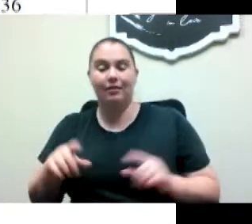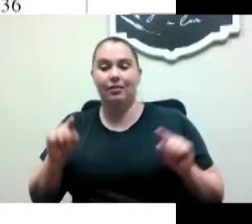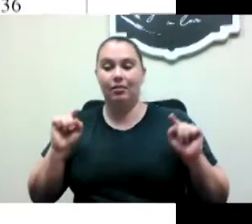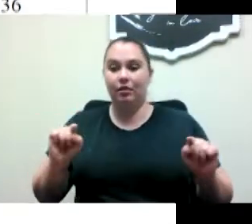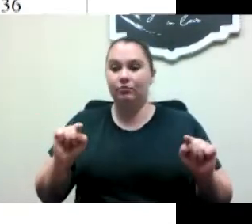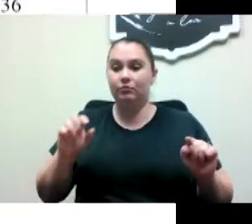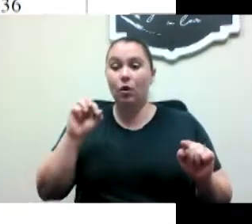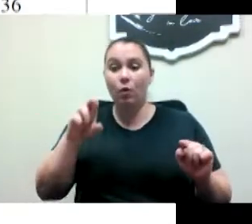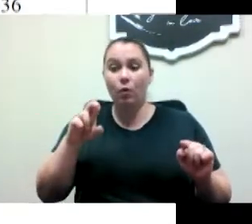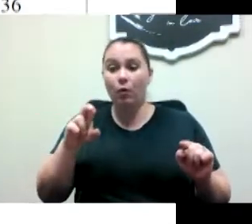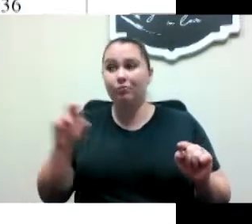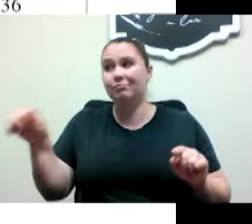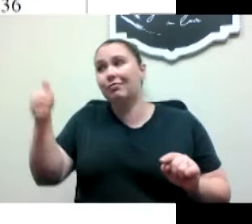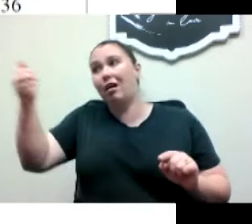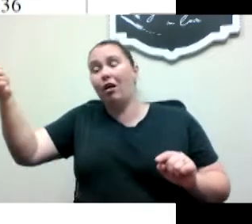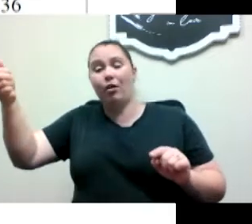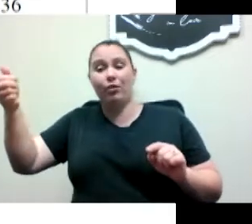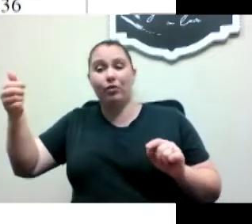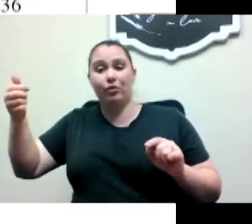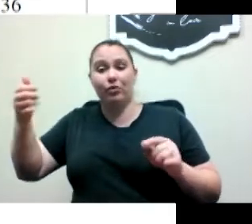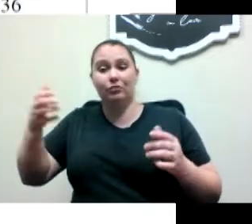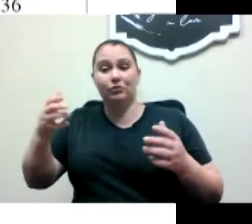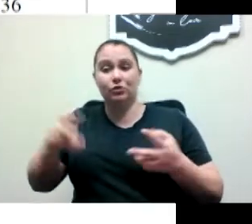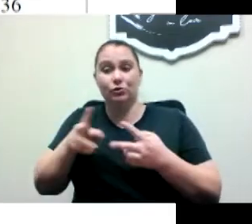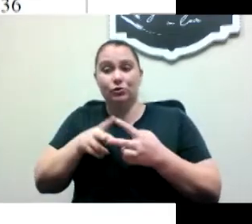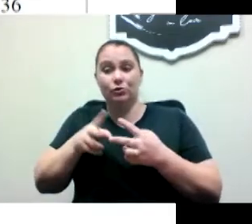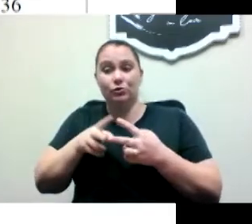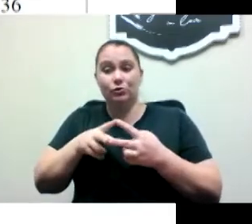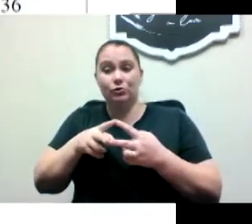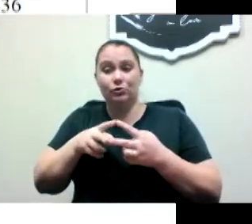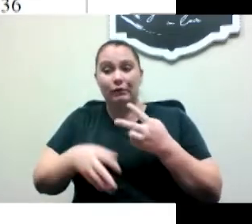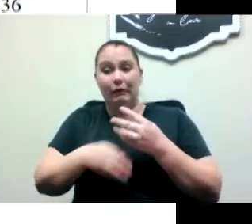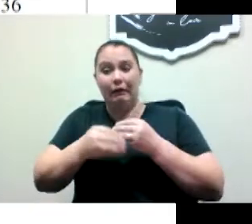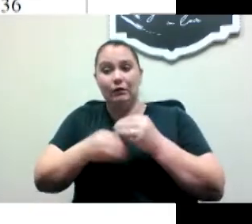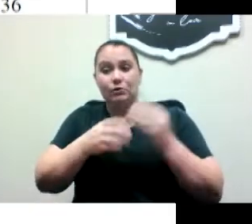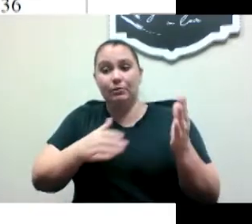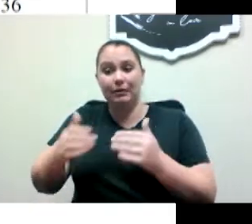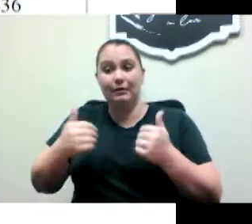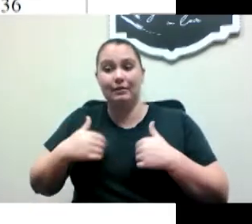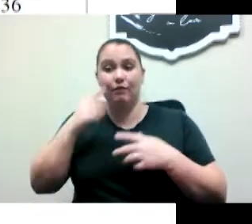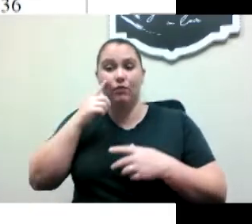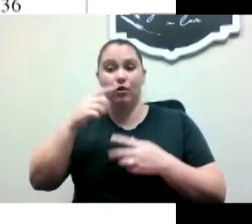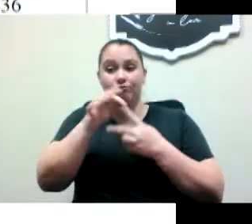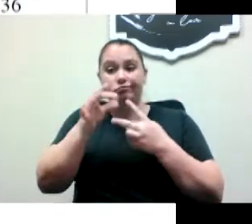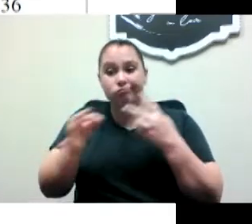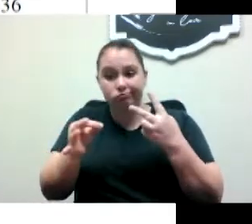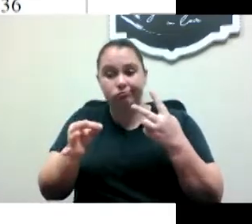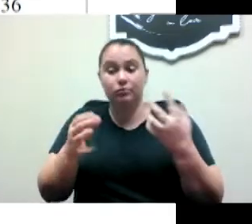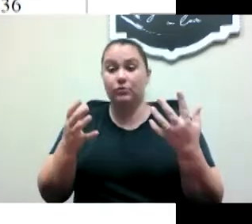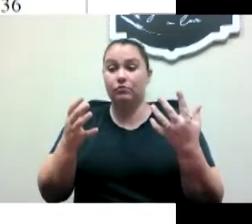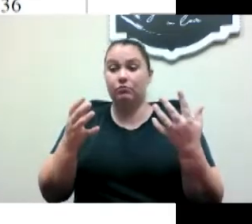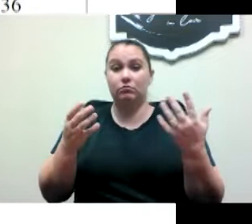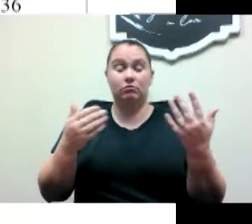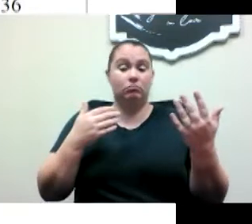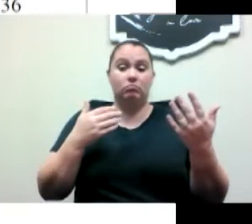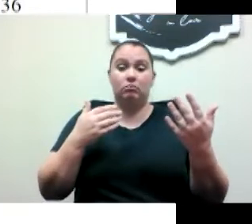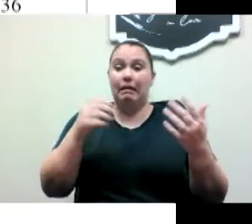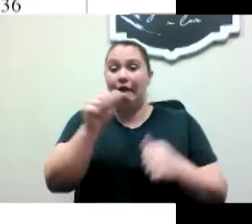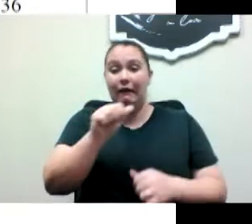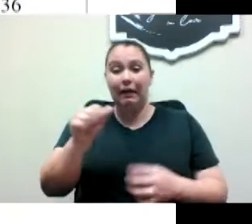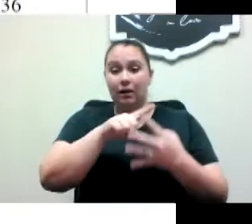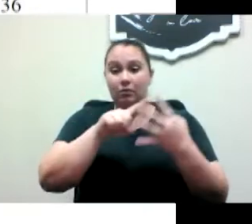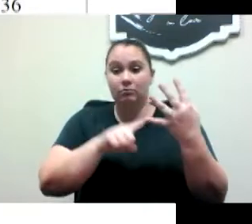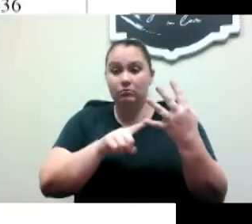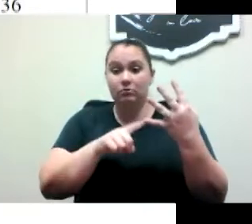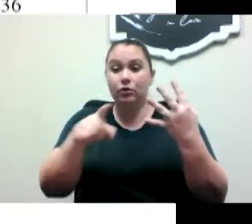to adopt one of the other variations to a plan you pick, all of these, in my opinion, satisfy the constitutional and